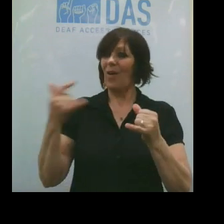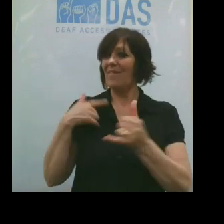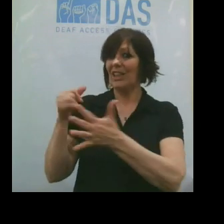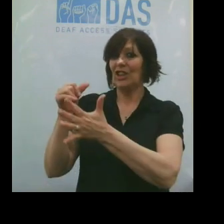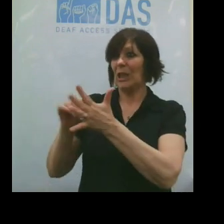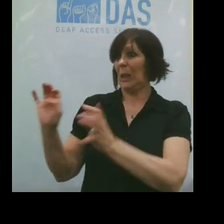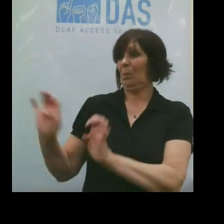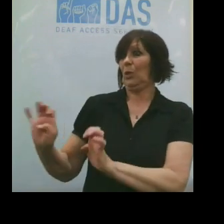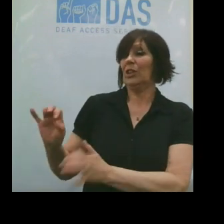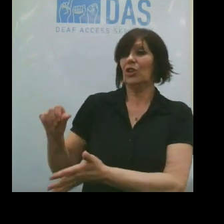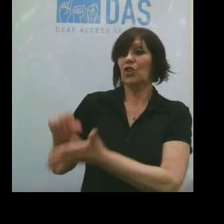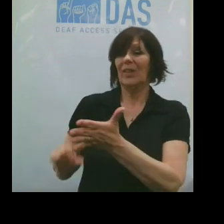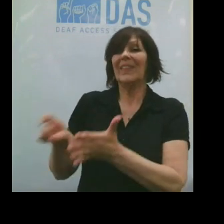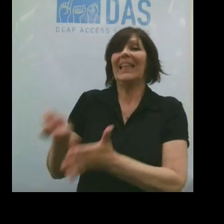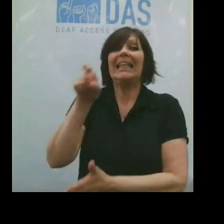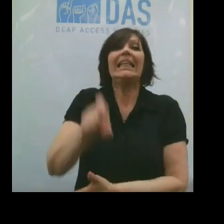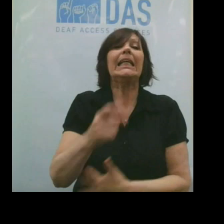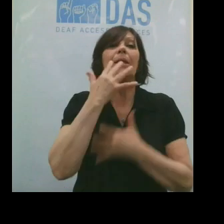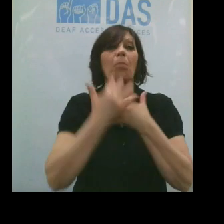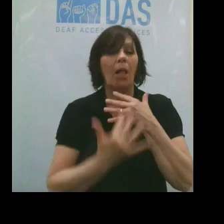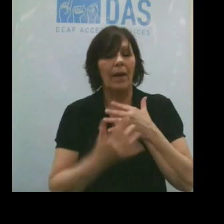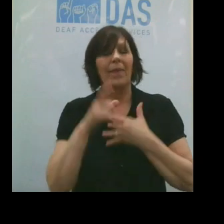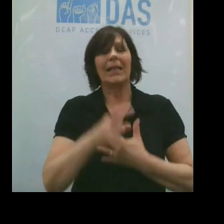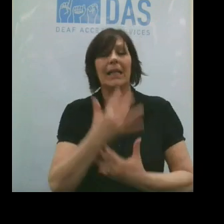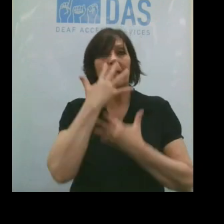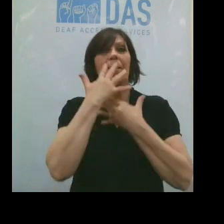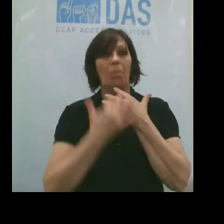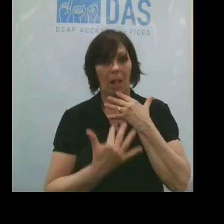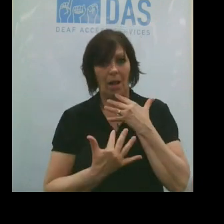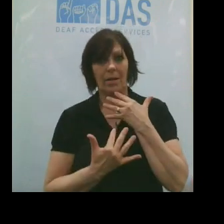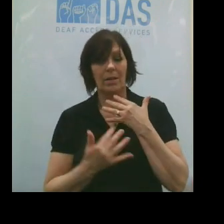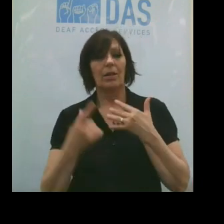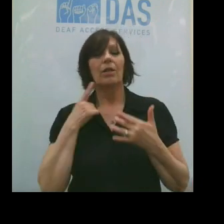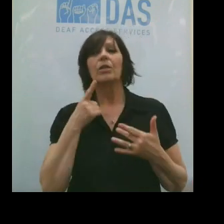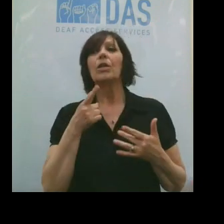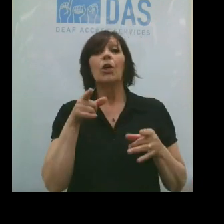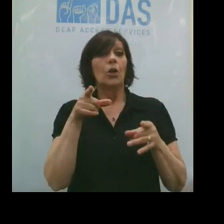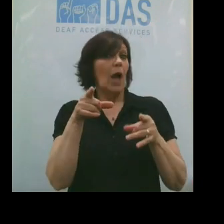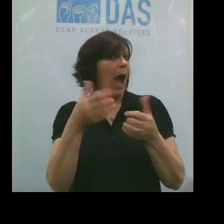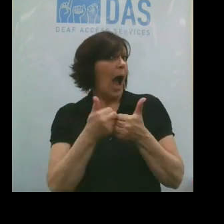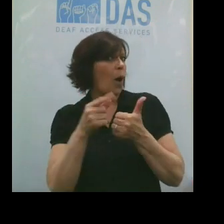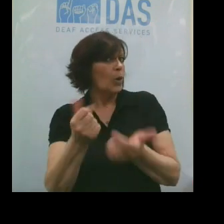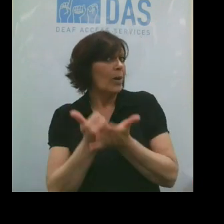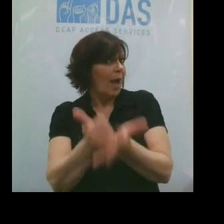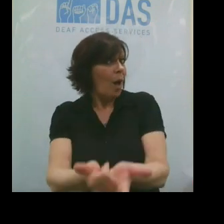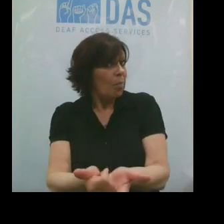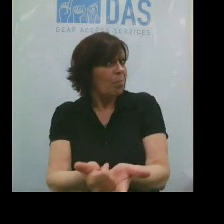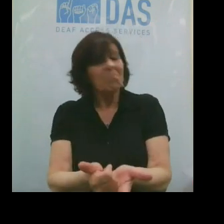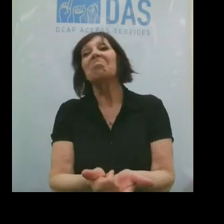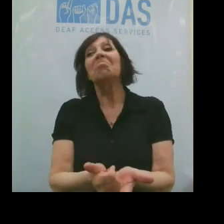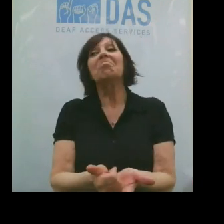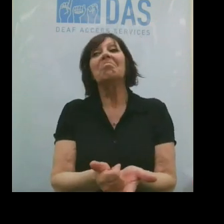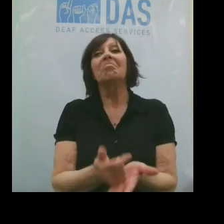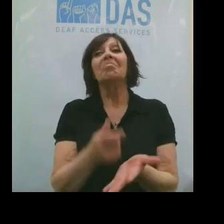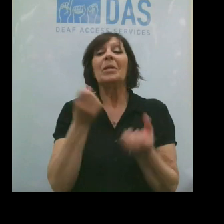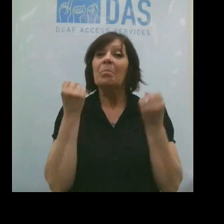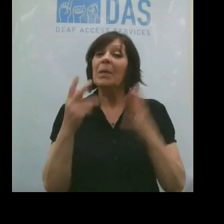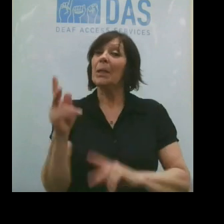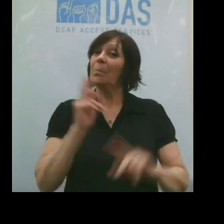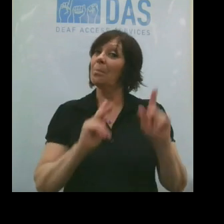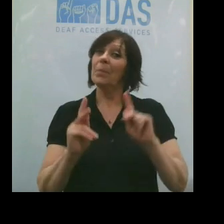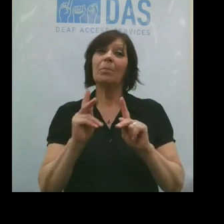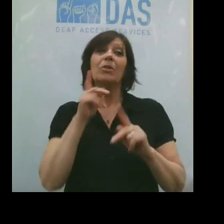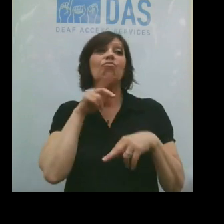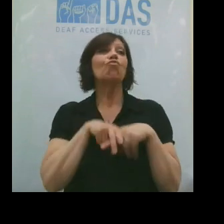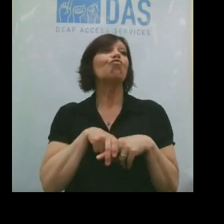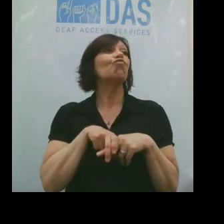on. They need that blood. They need those blood products. So there are ways that you can help. We're just if many people are just